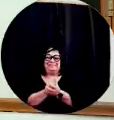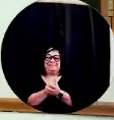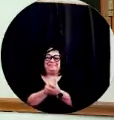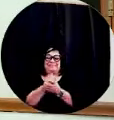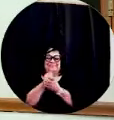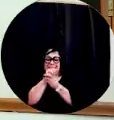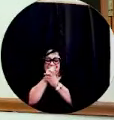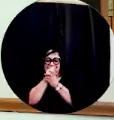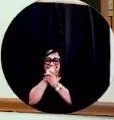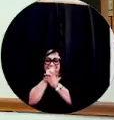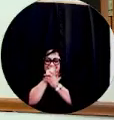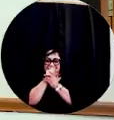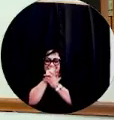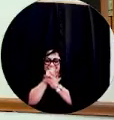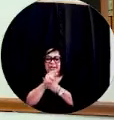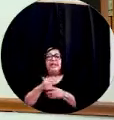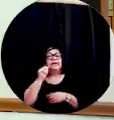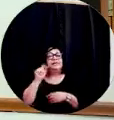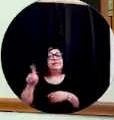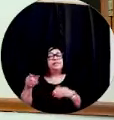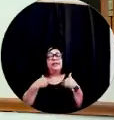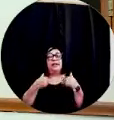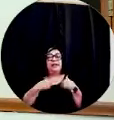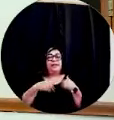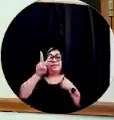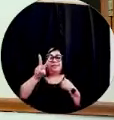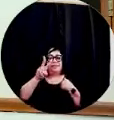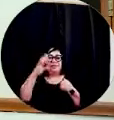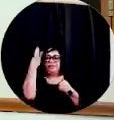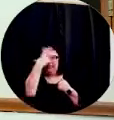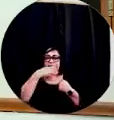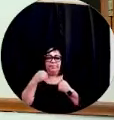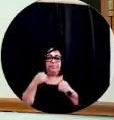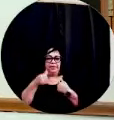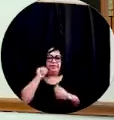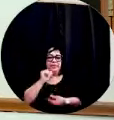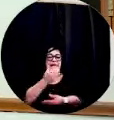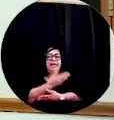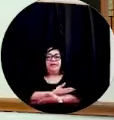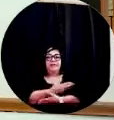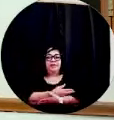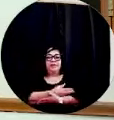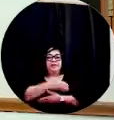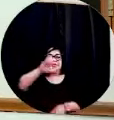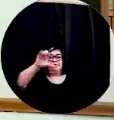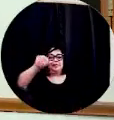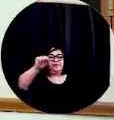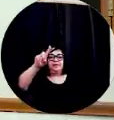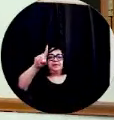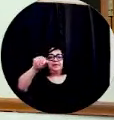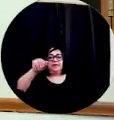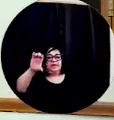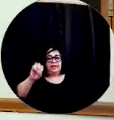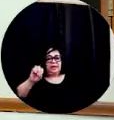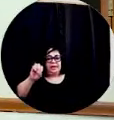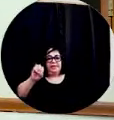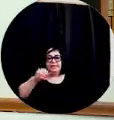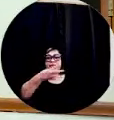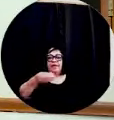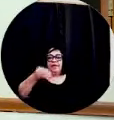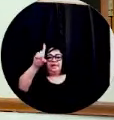Through this union, she has two beautiful girls, Candace Green-Wade and Diamond, who's married